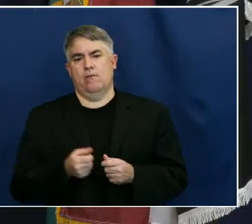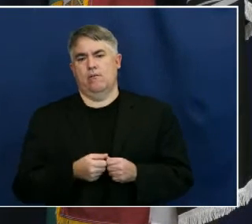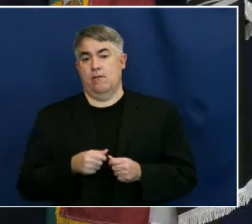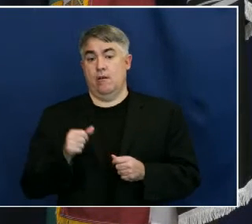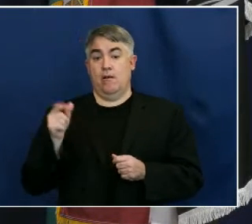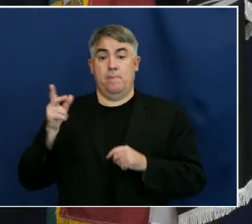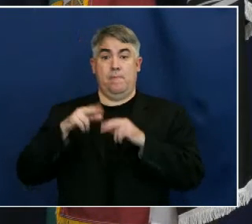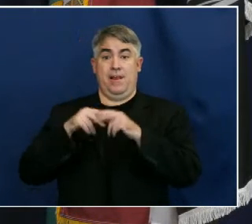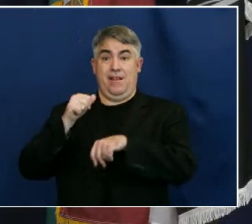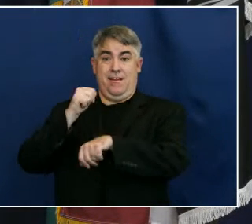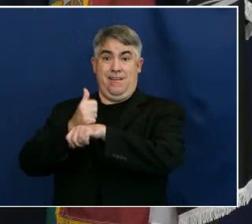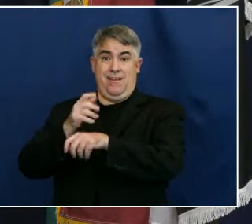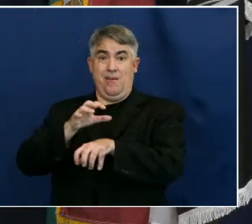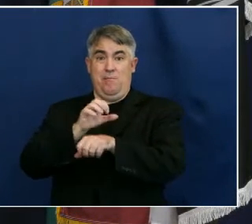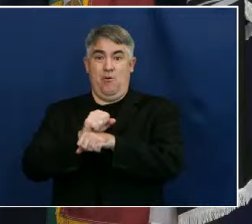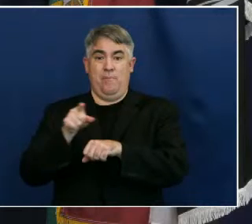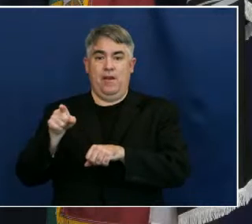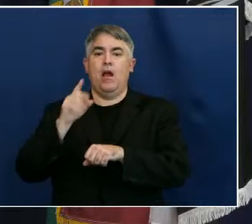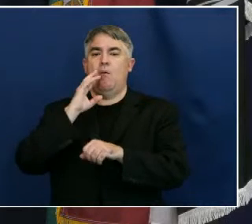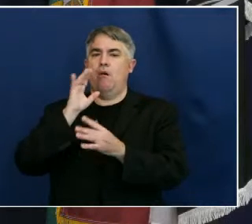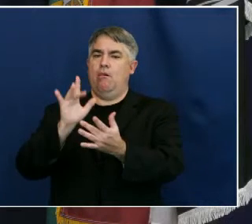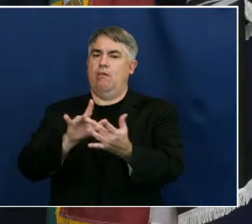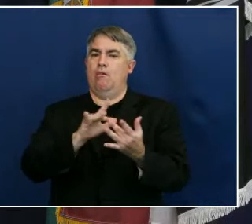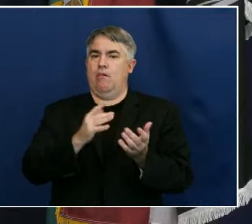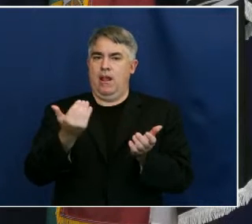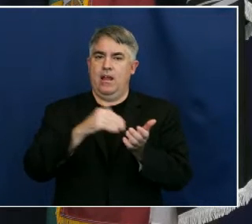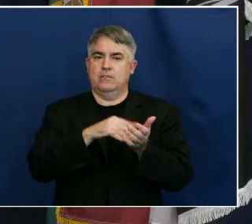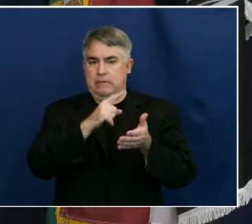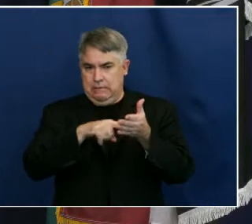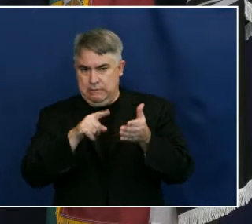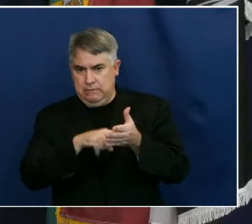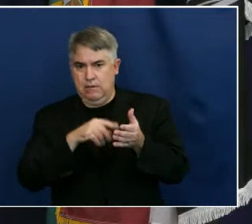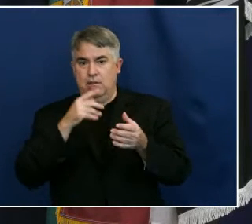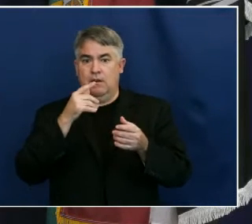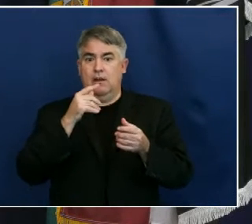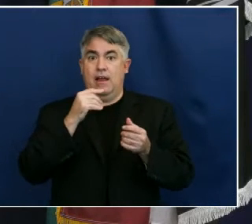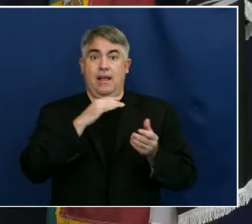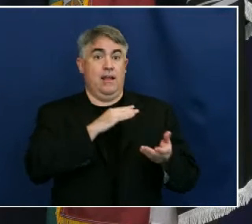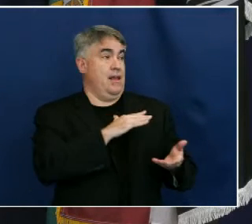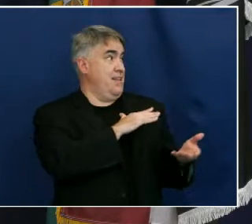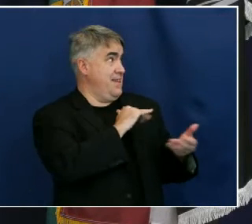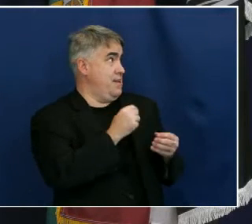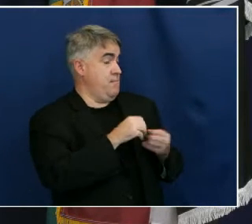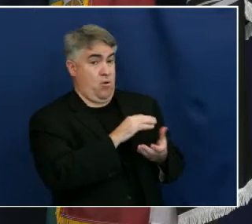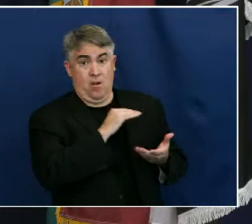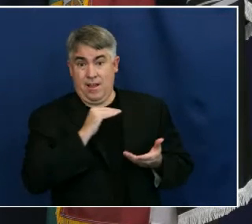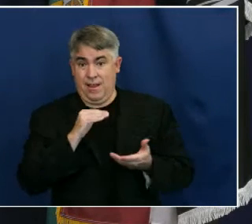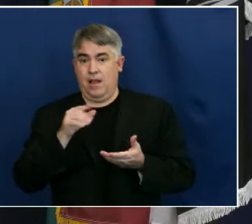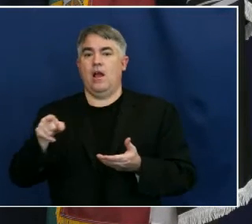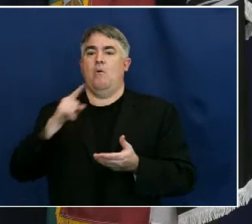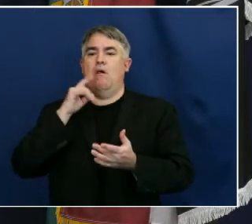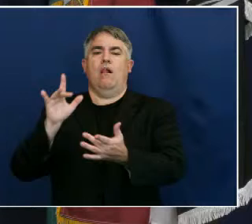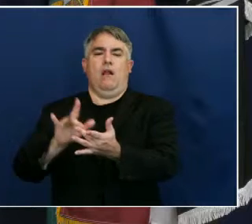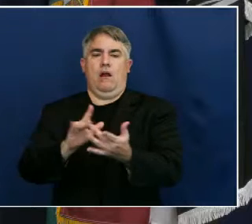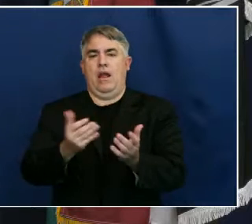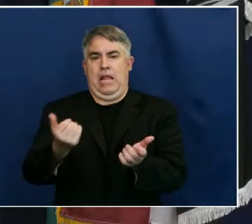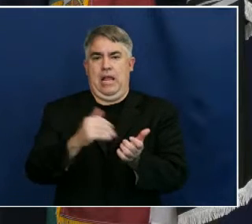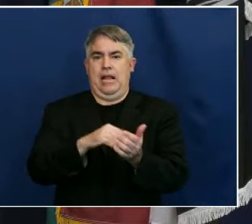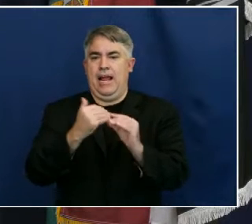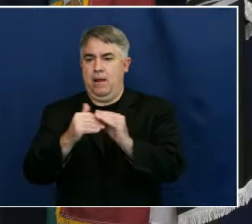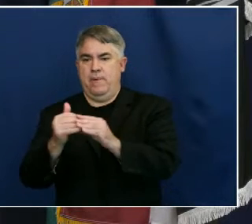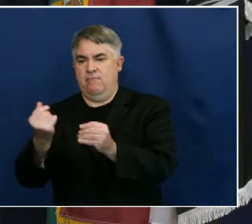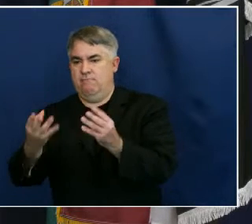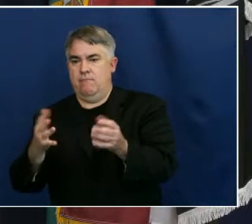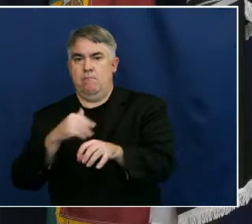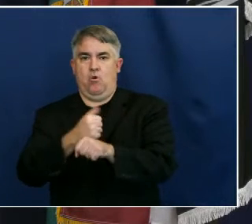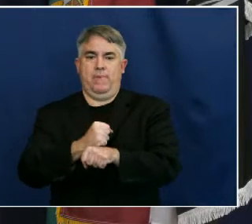individuals and let them know it's canceled, and then when they have vaccines and are able to reschedule, then they will contact them in that same way. So for that individual, if they